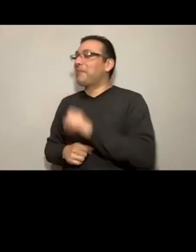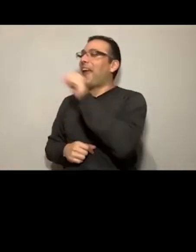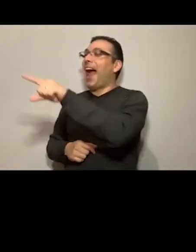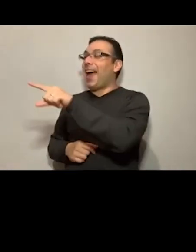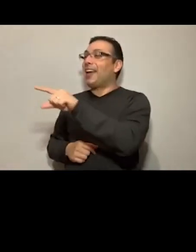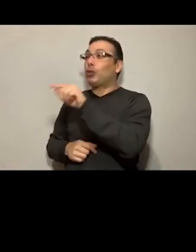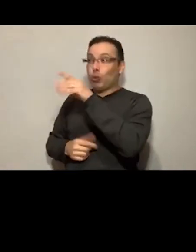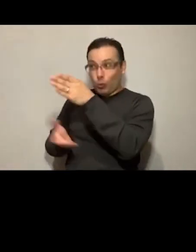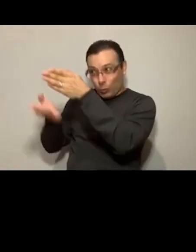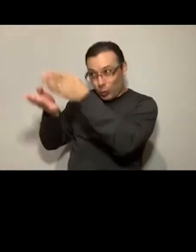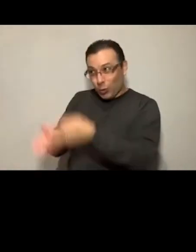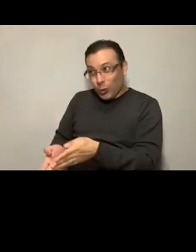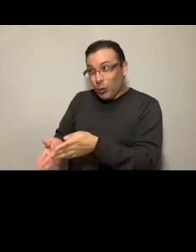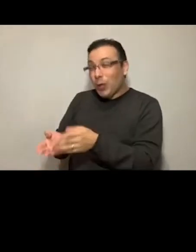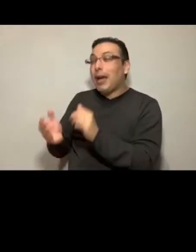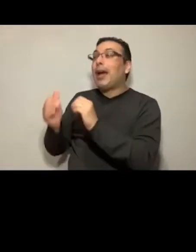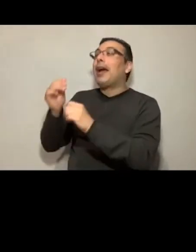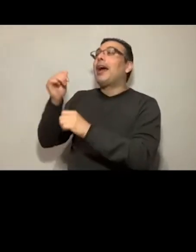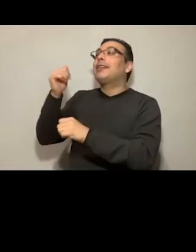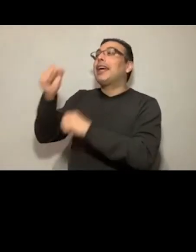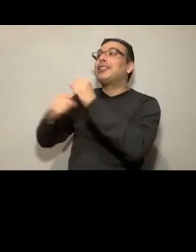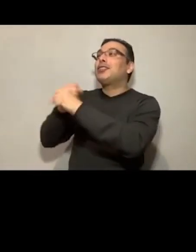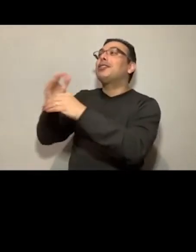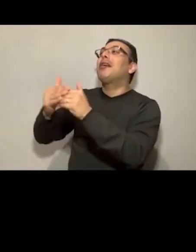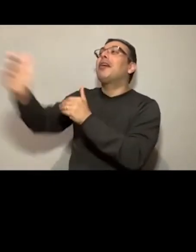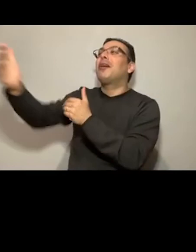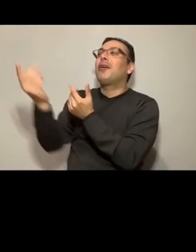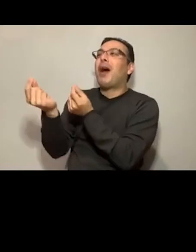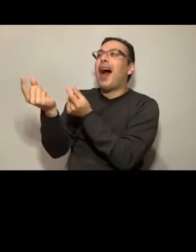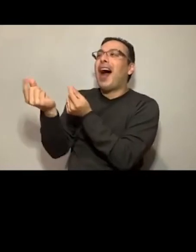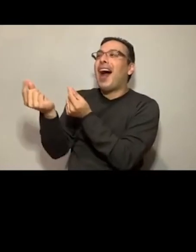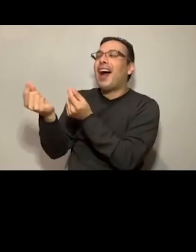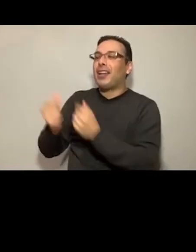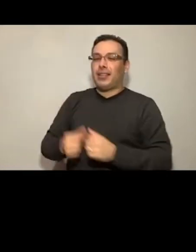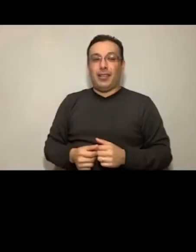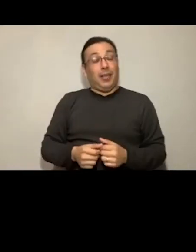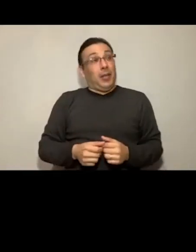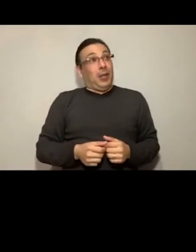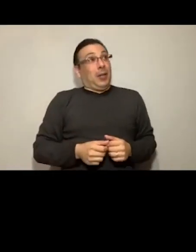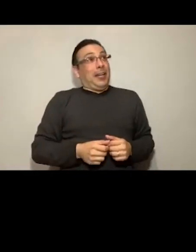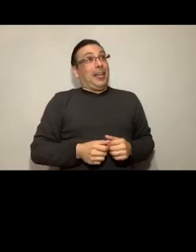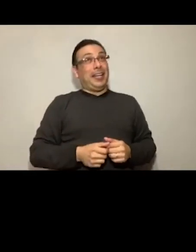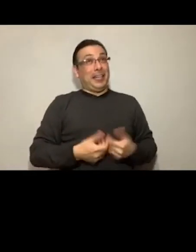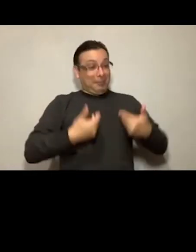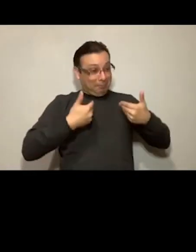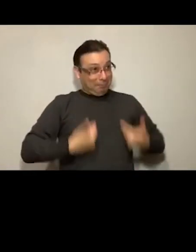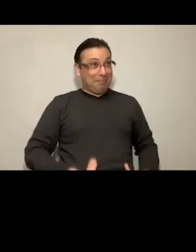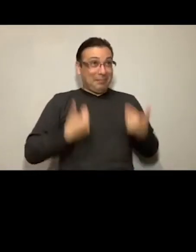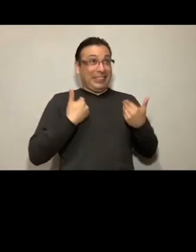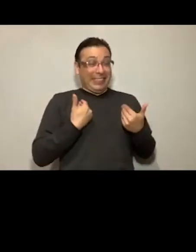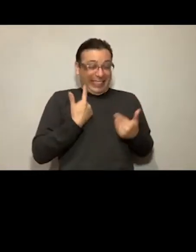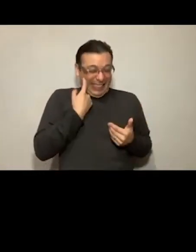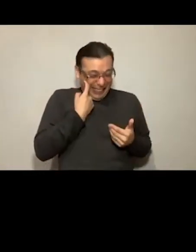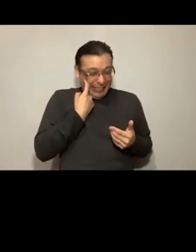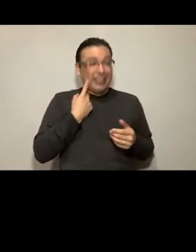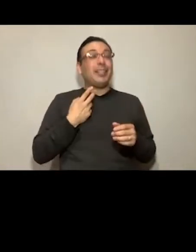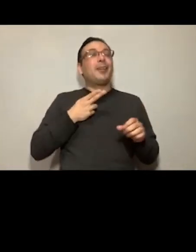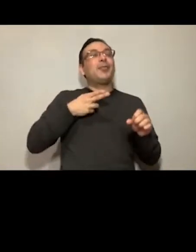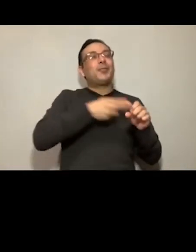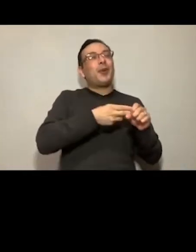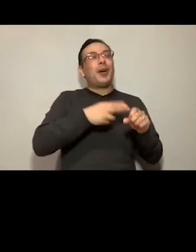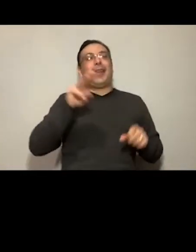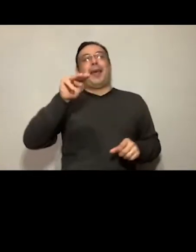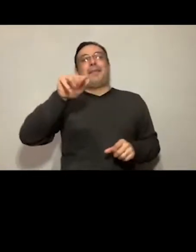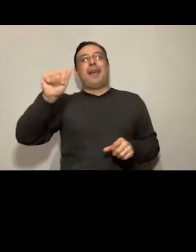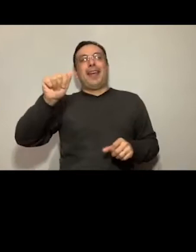in 10 years from now? Ooh, Andrea has just started her master's degree in nursing. So right now I